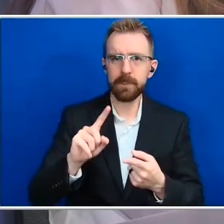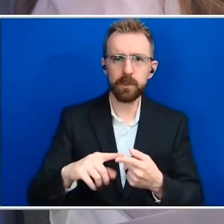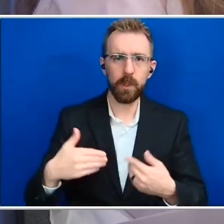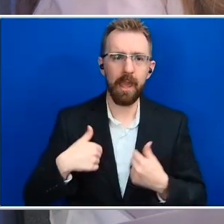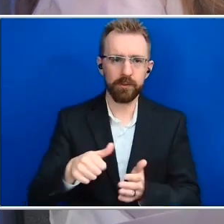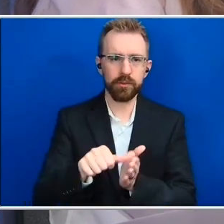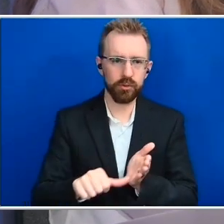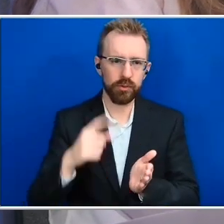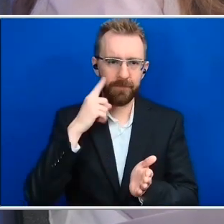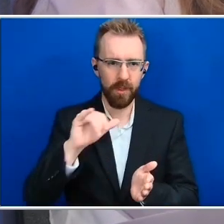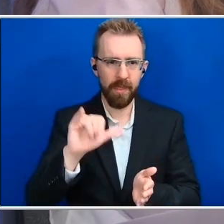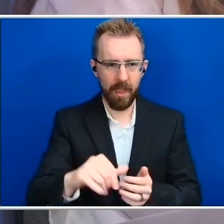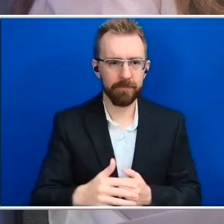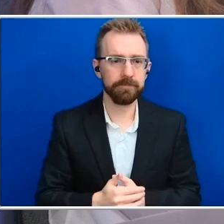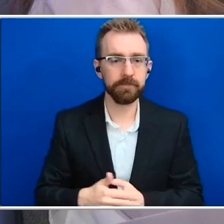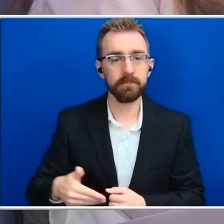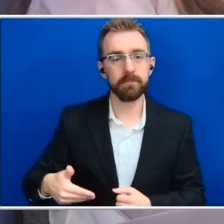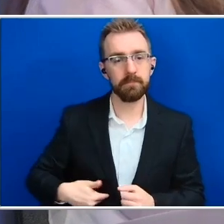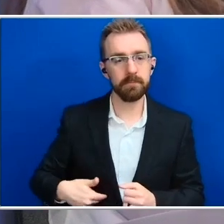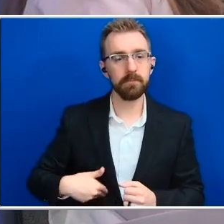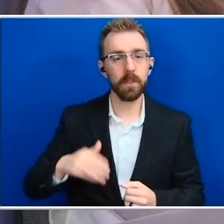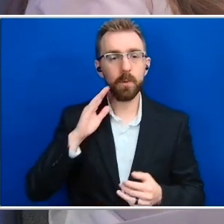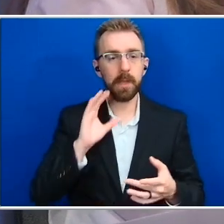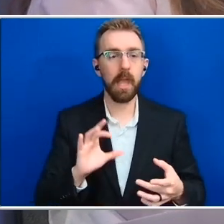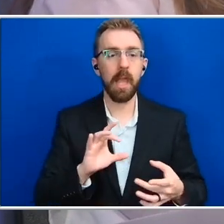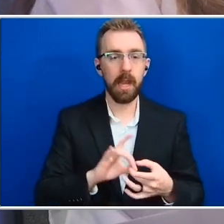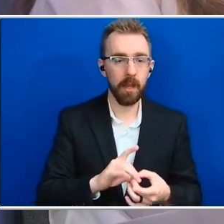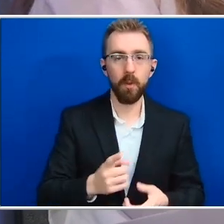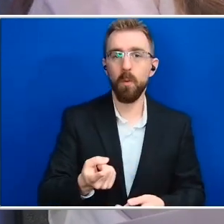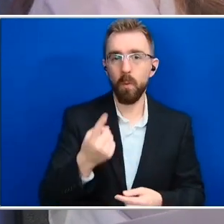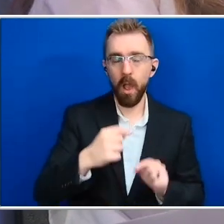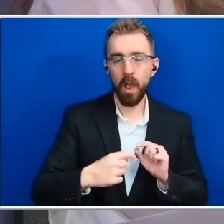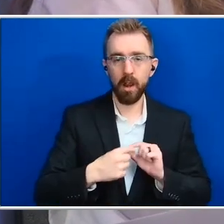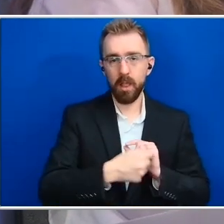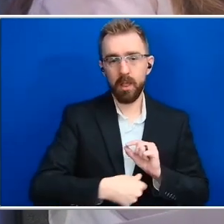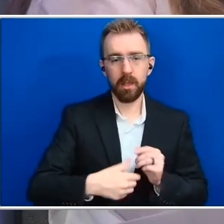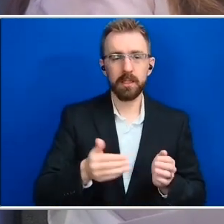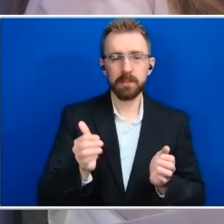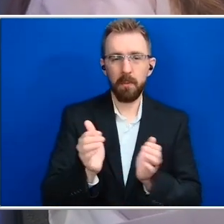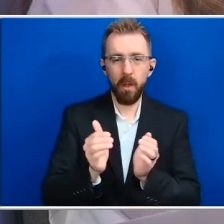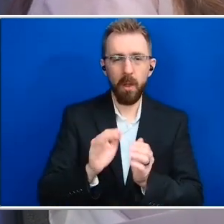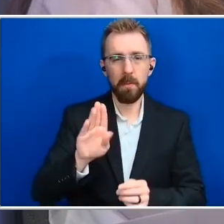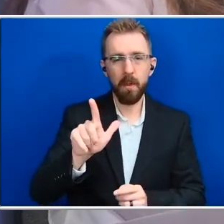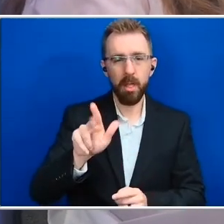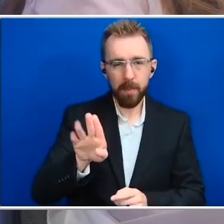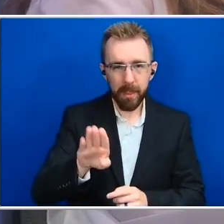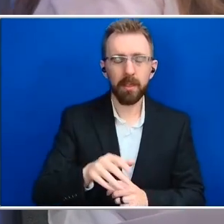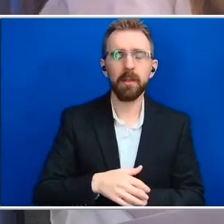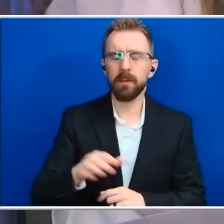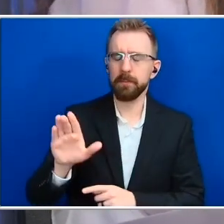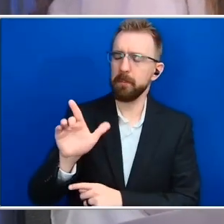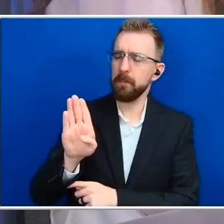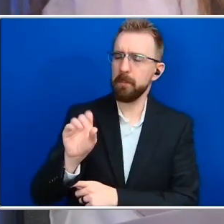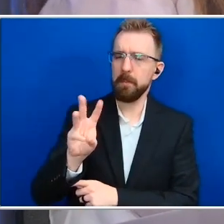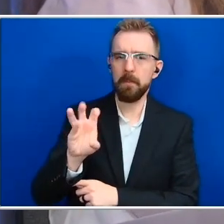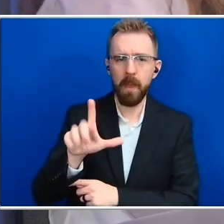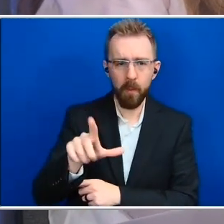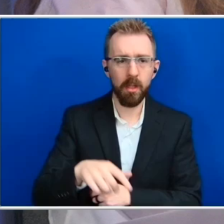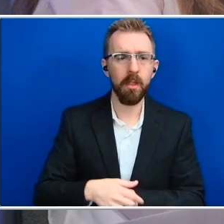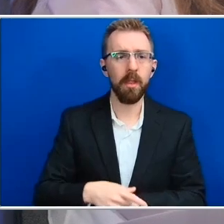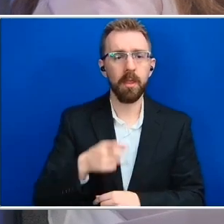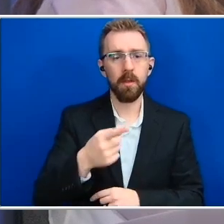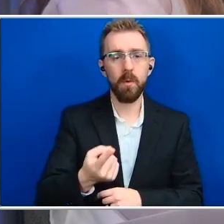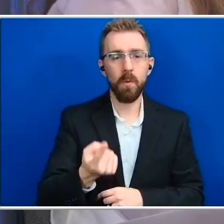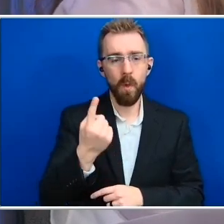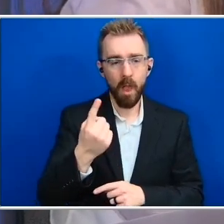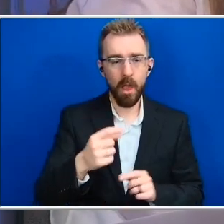And the stomach is connected to one loop of a small bowel. And this is Billrot 1 on the